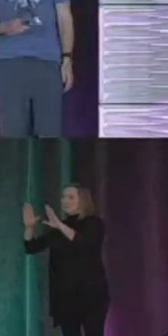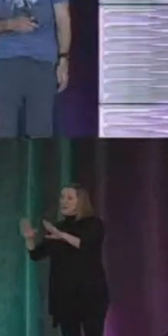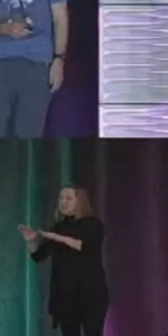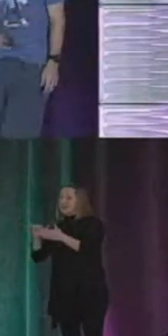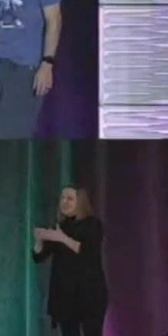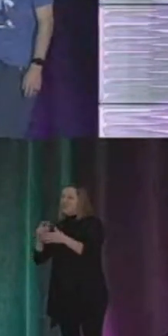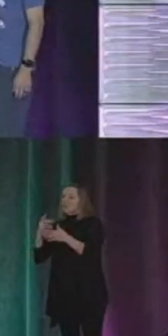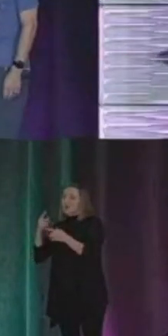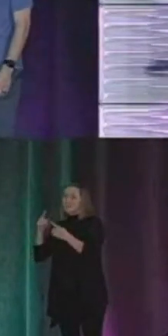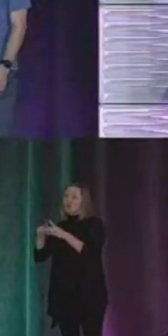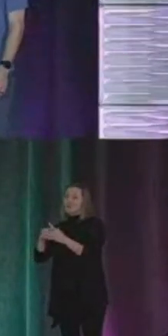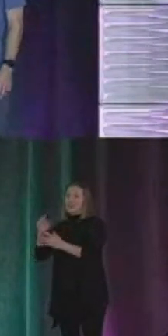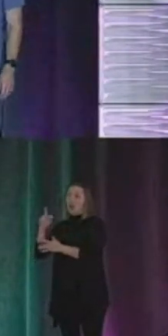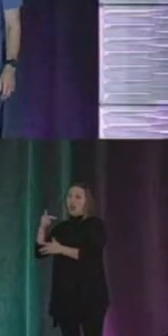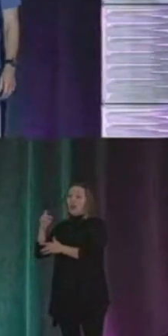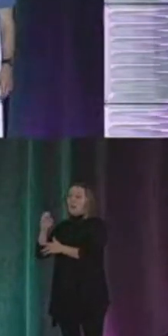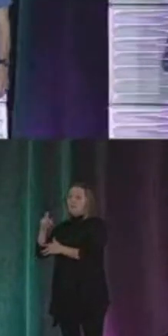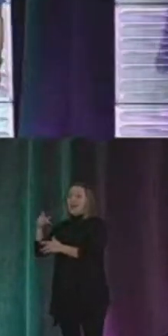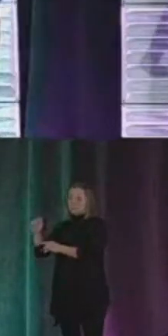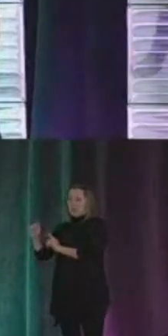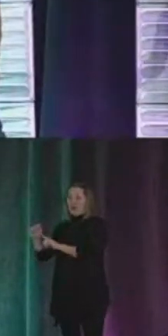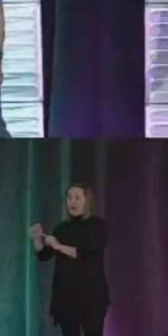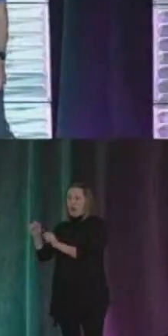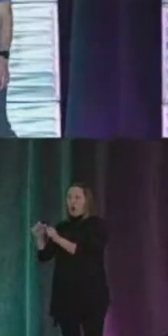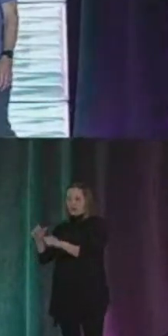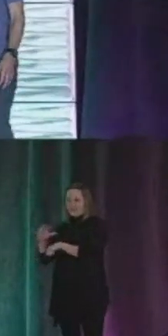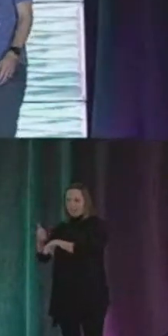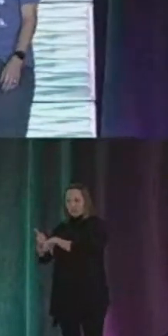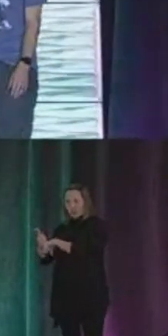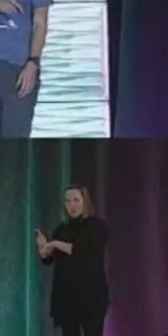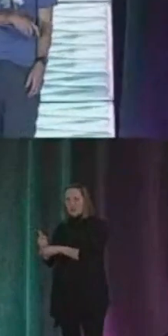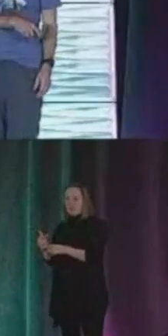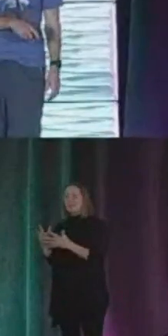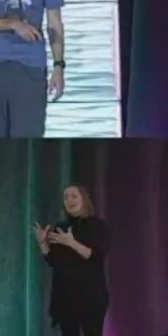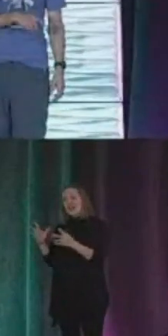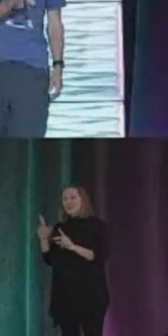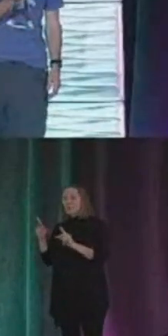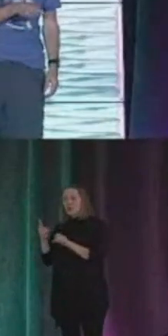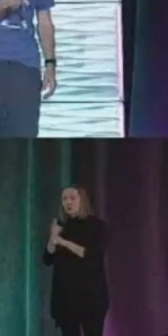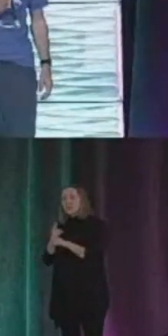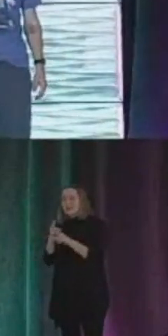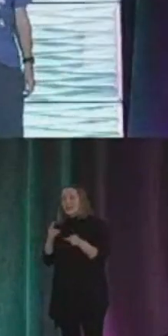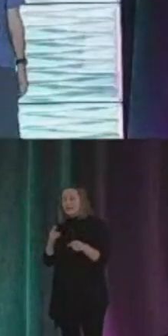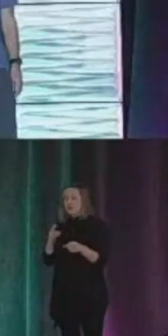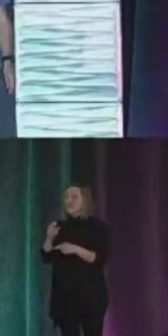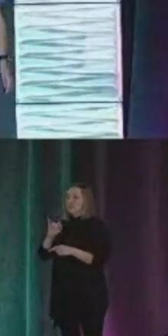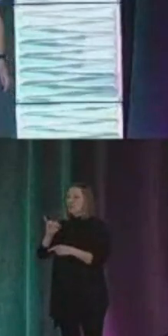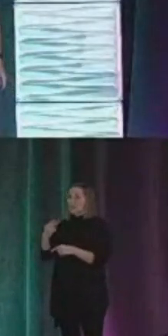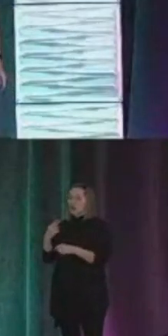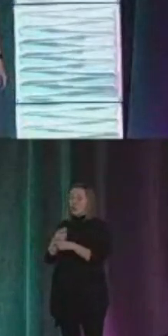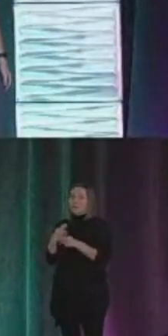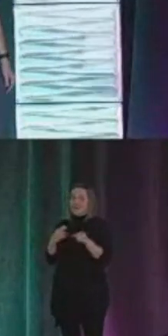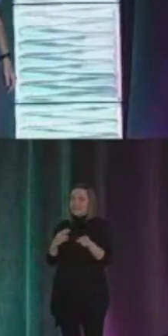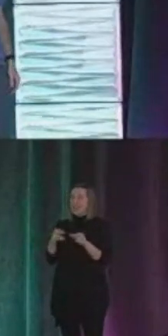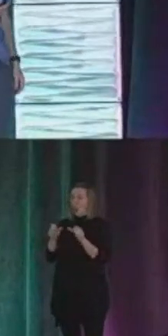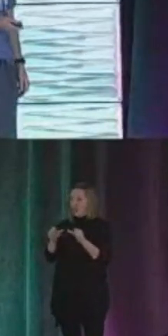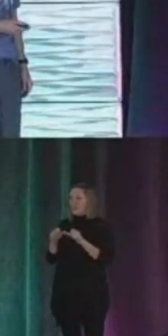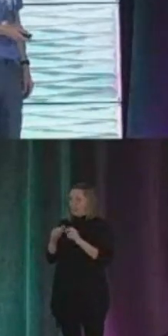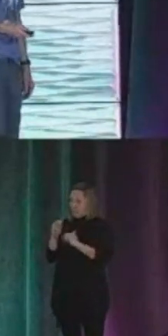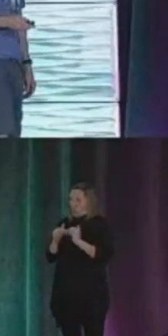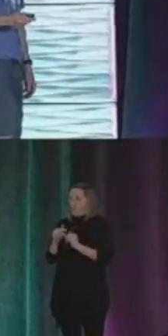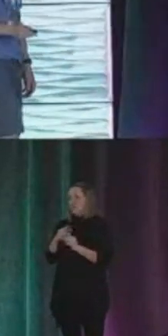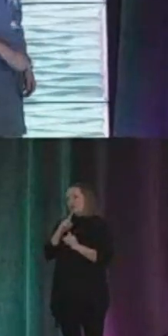PESPA architecture. But a lot of other frameworks are adopting these things. Even non-JavaScript frameworks are adopting this architecture, and so